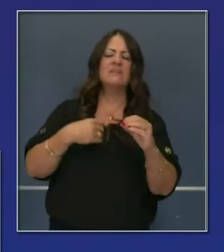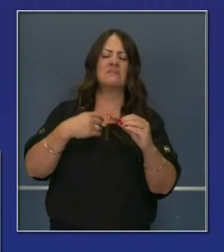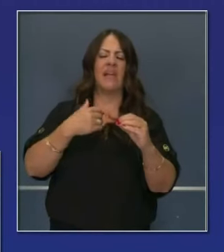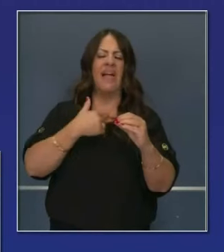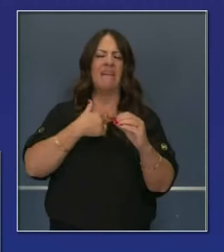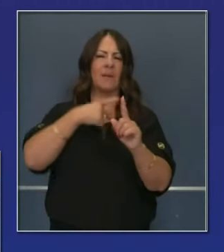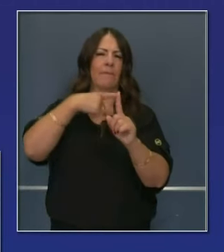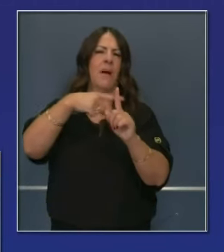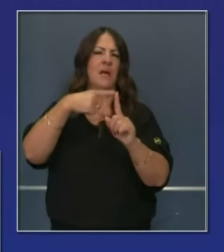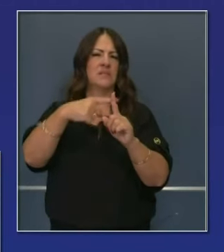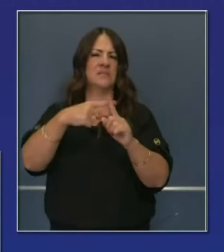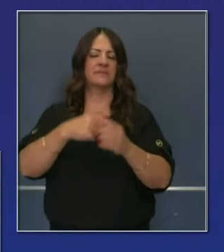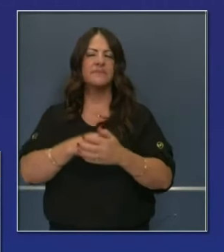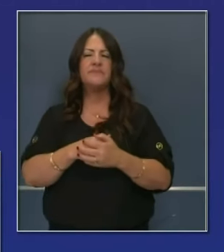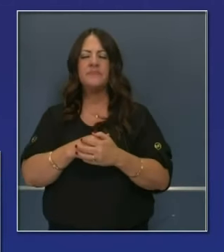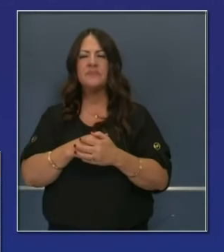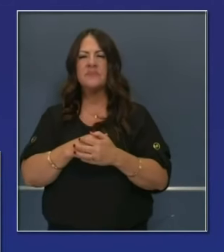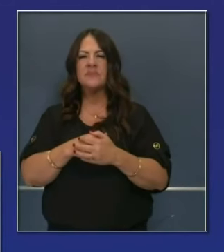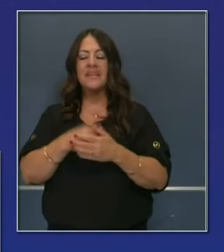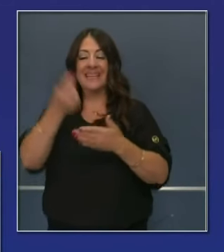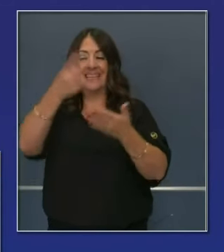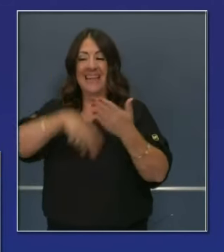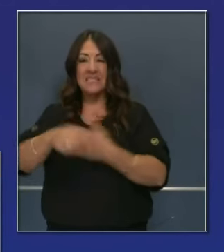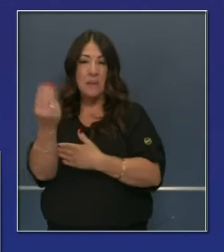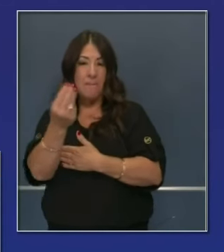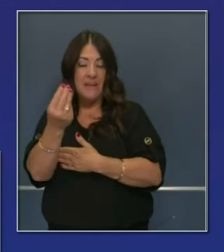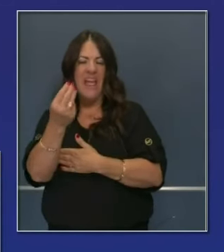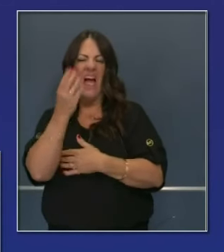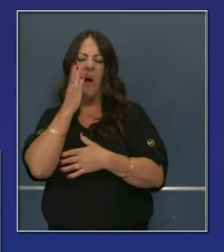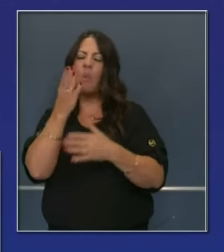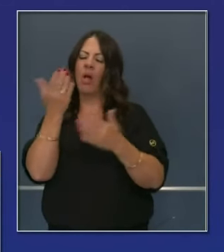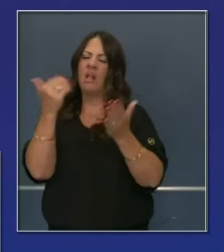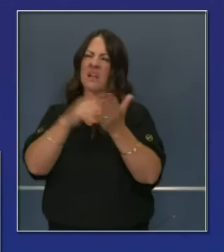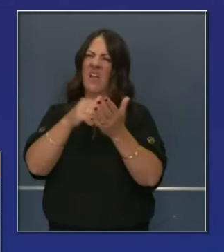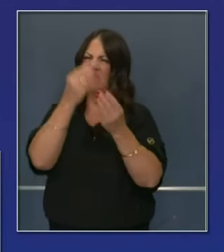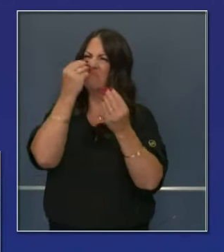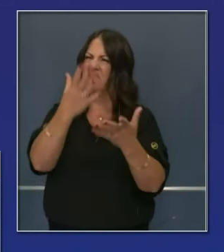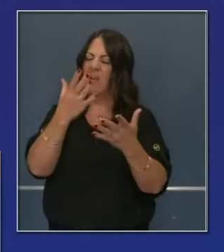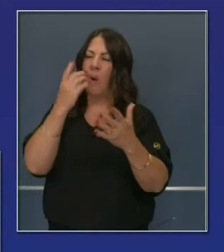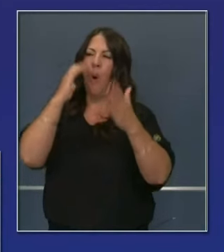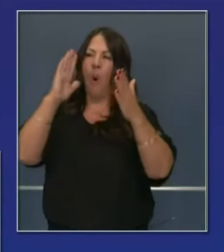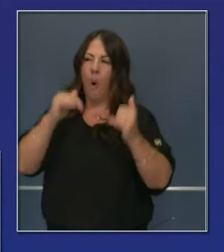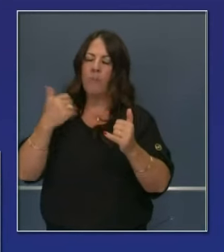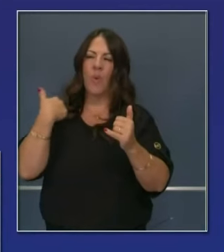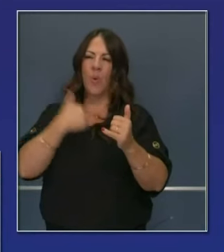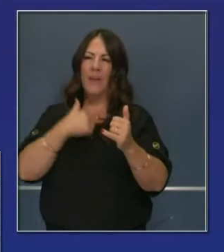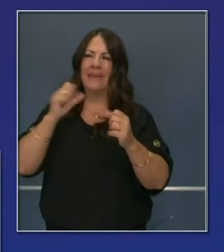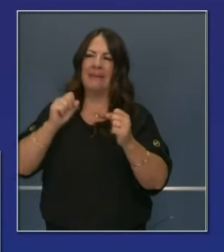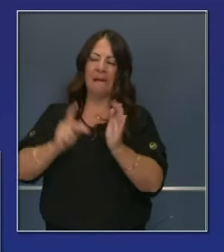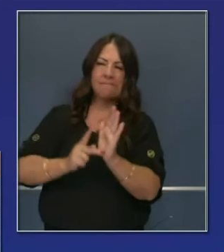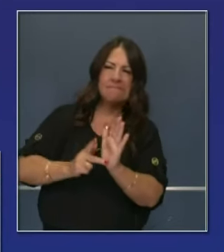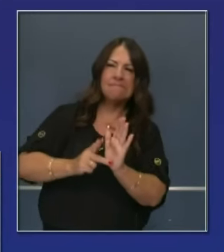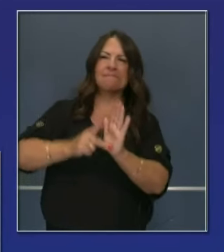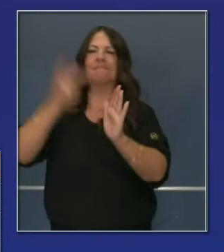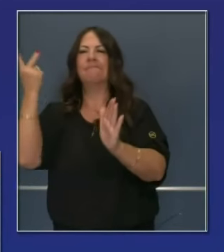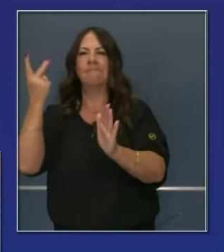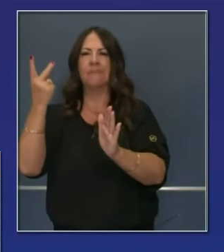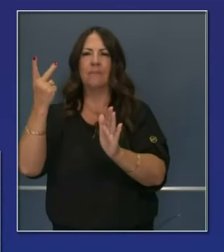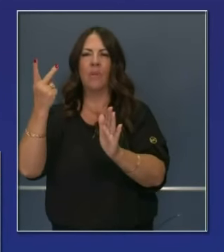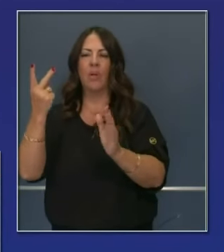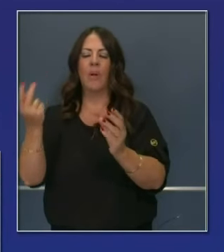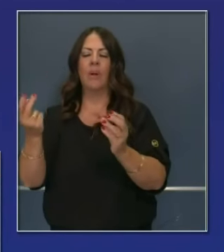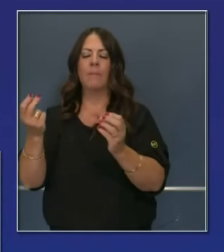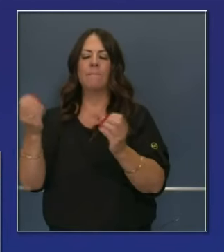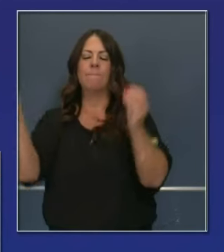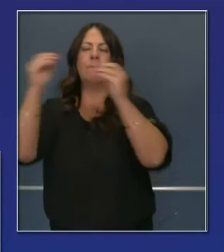121,000 tests. Next Monday, again, we'll announce how we can double that. At least that will be our long-term, medium to long-term